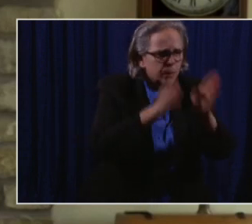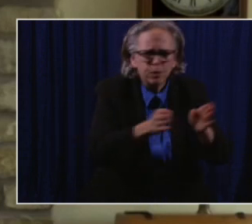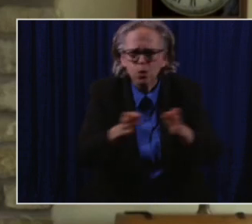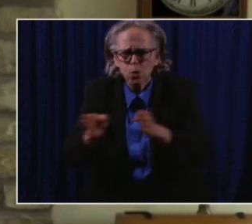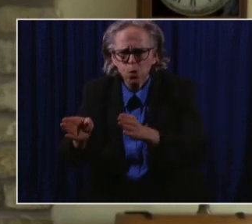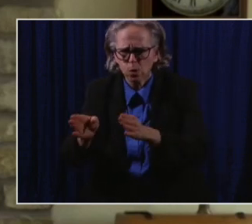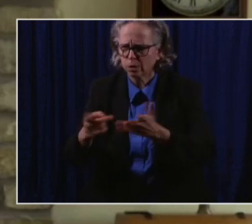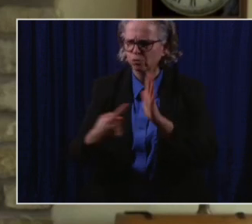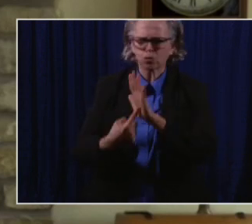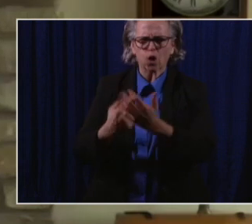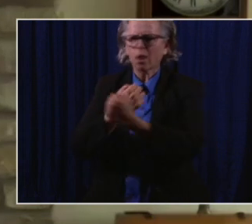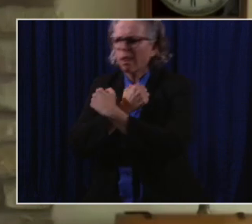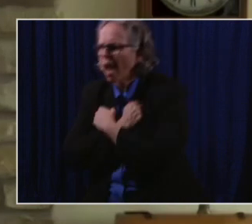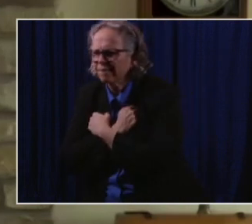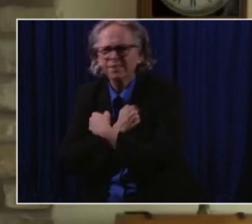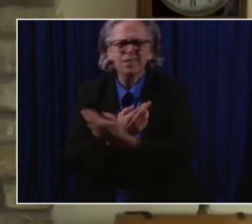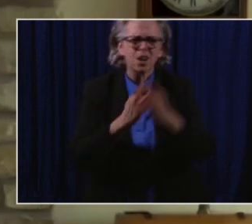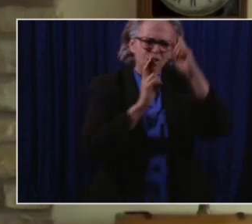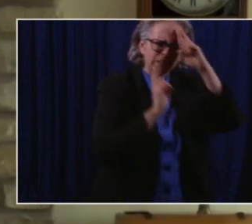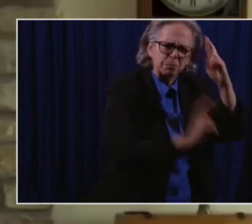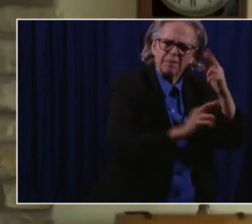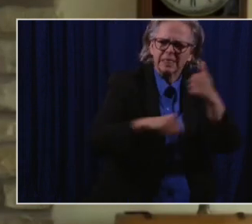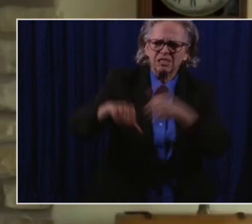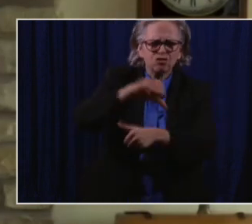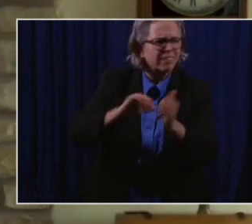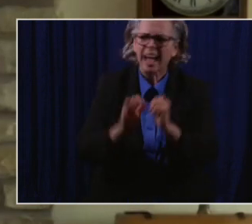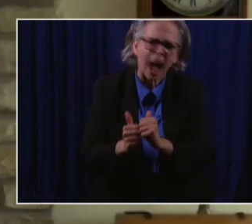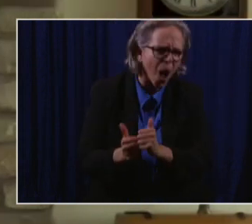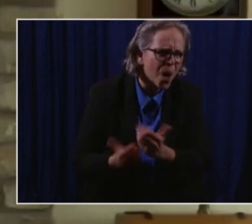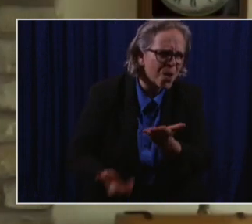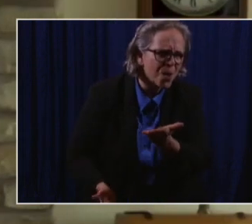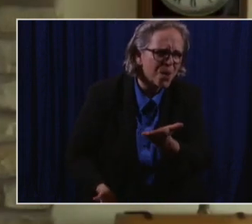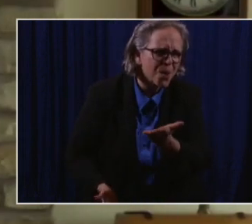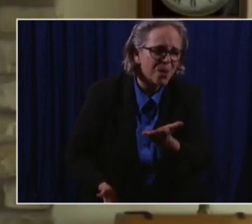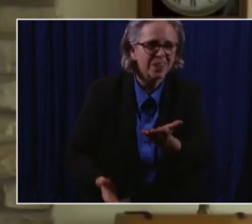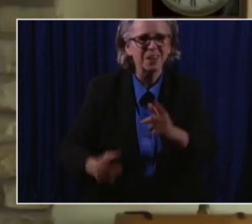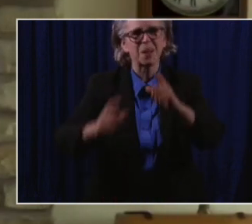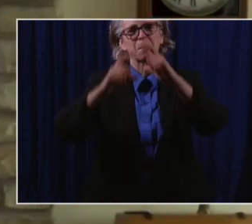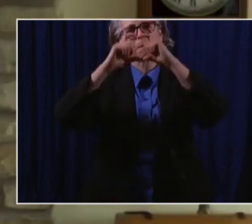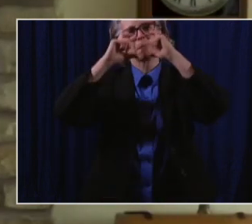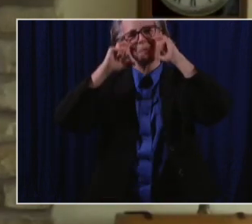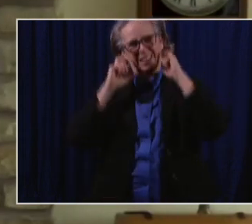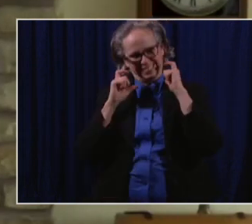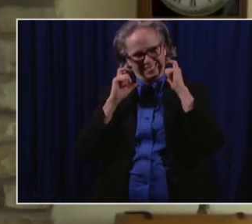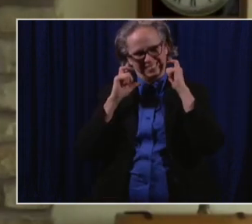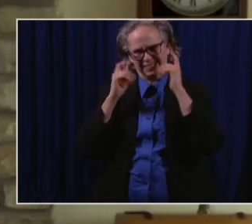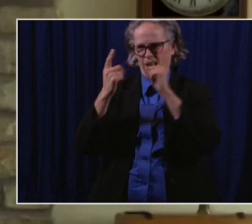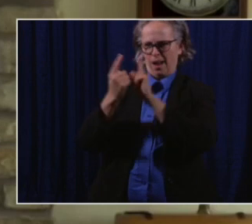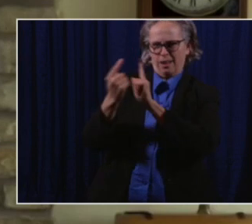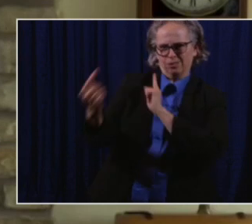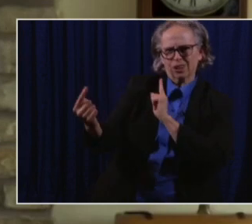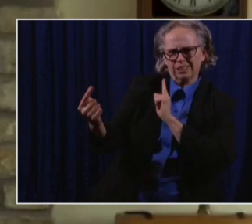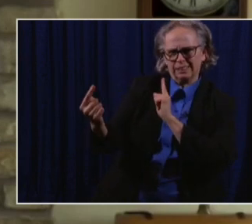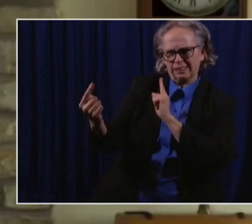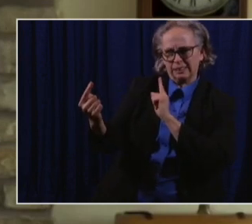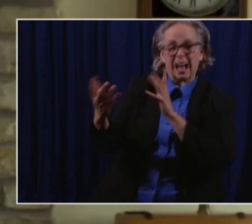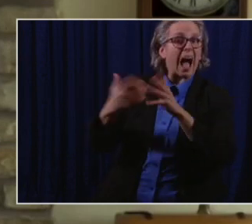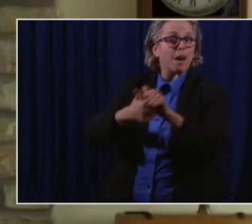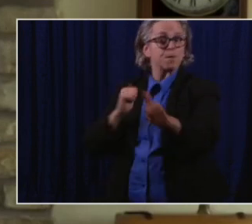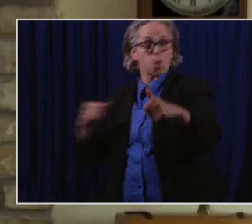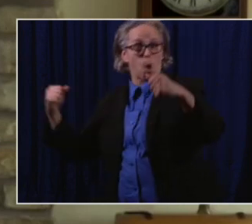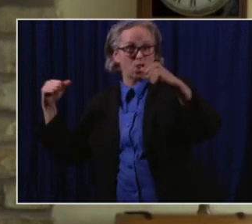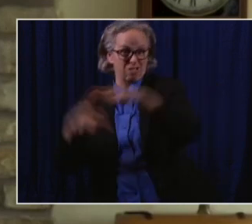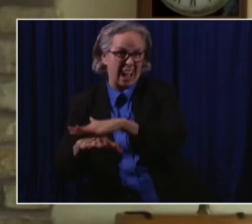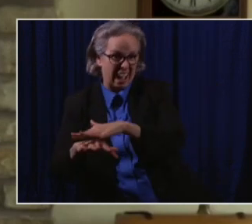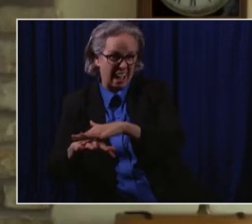fellow Ohioans by wearing a mask, by avoiding large gatherings of people, by frequently